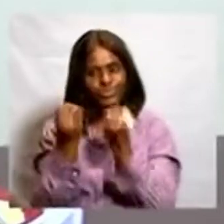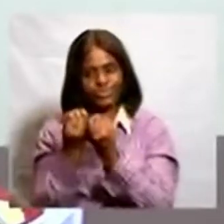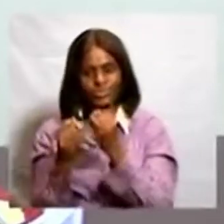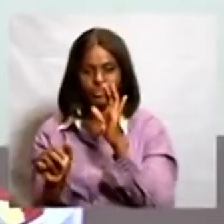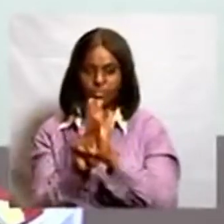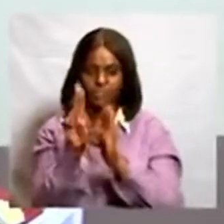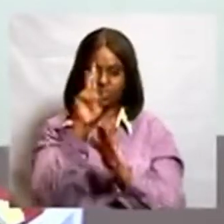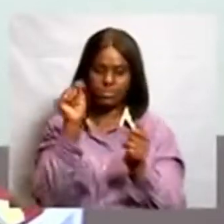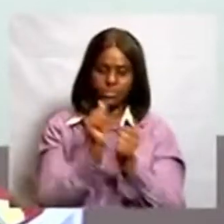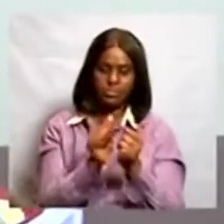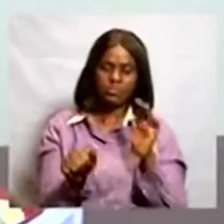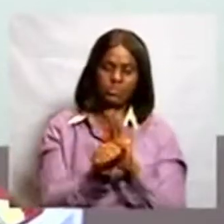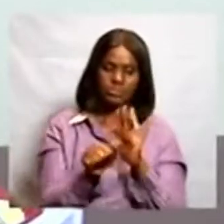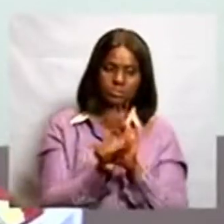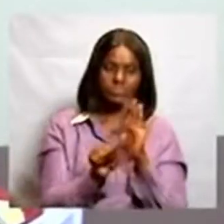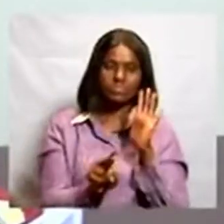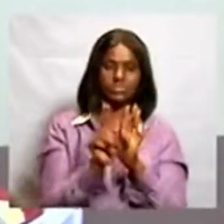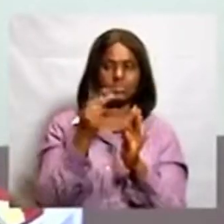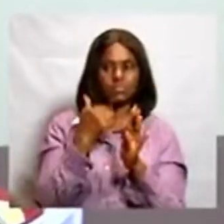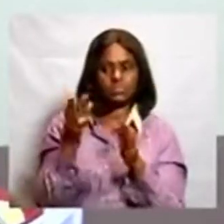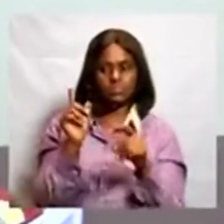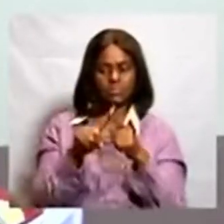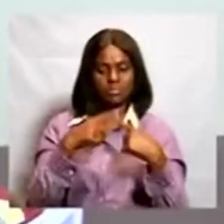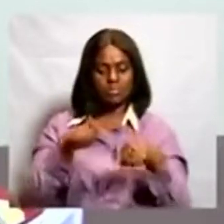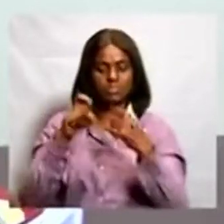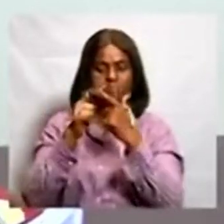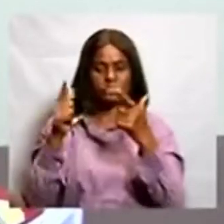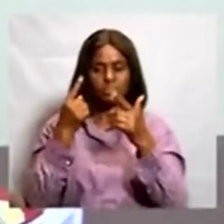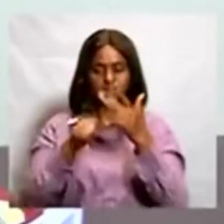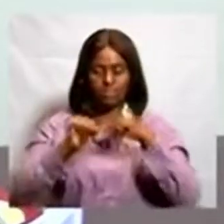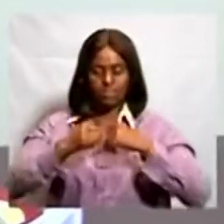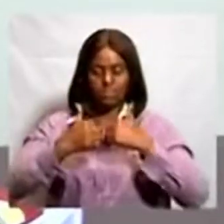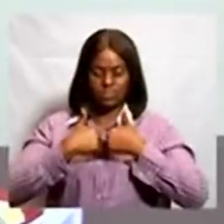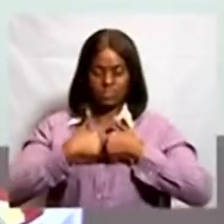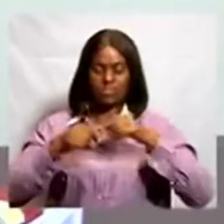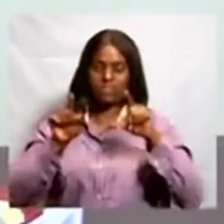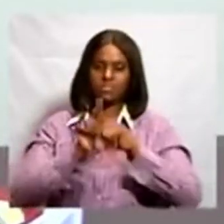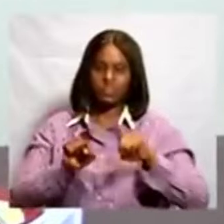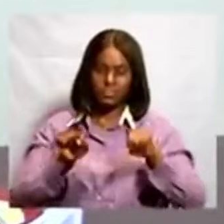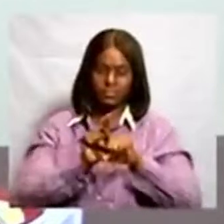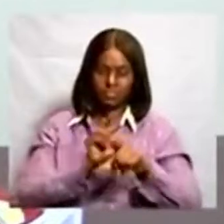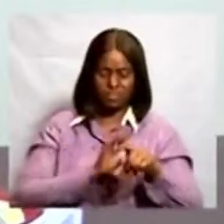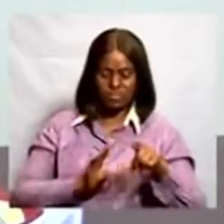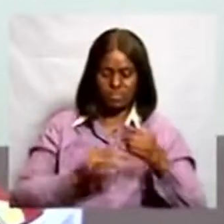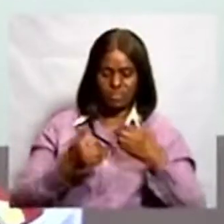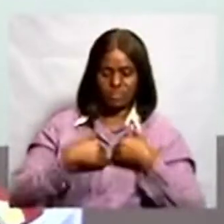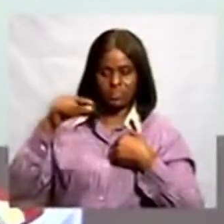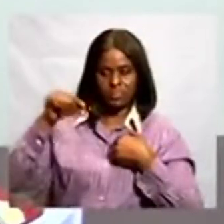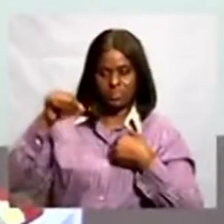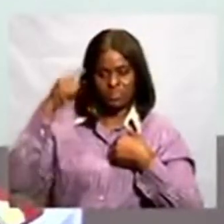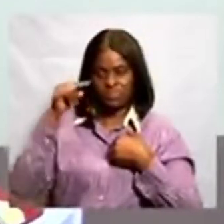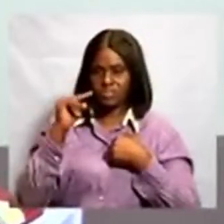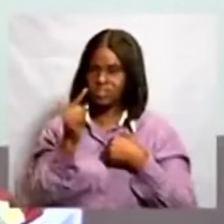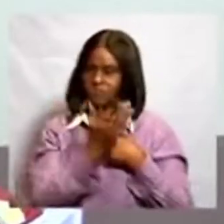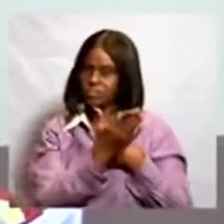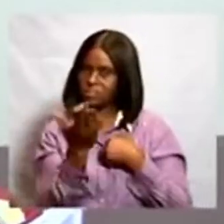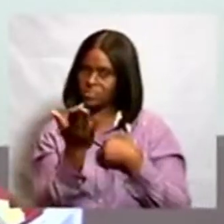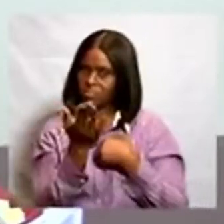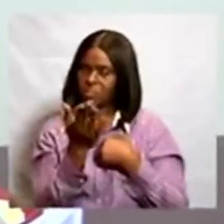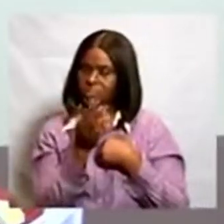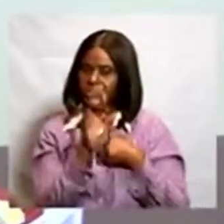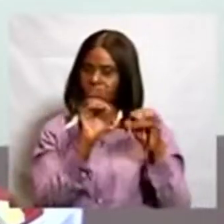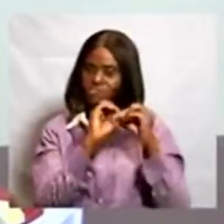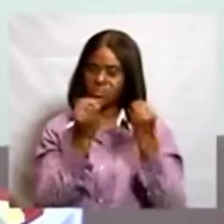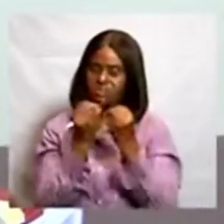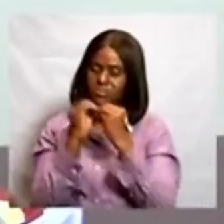university and a private university. But the challenge that we've had is that the same board considered the qualifications for these awarding